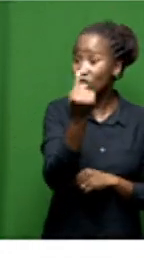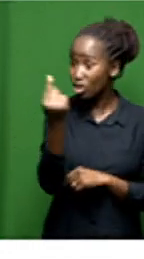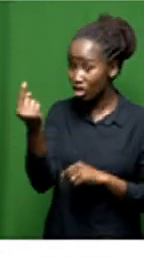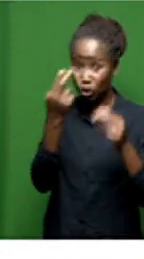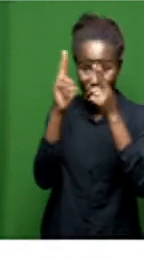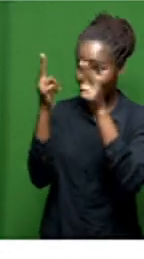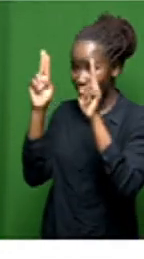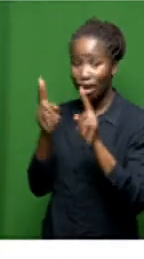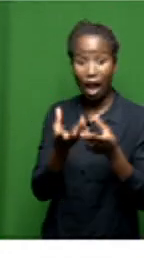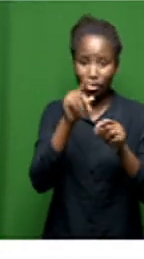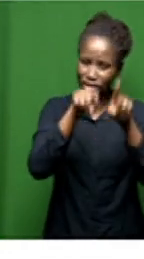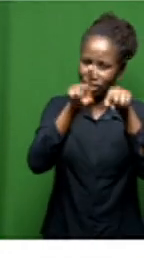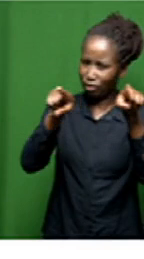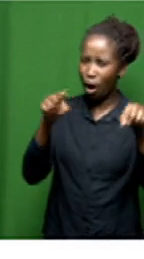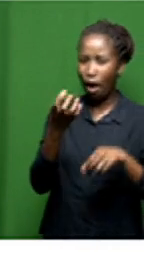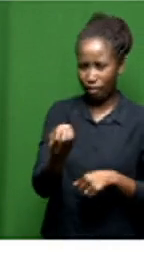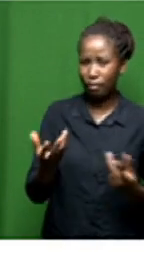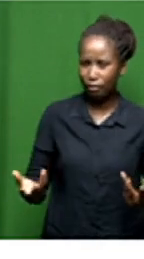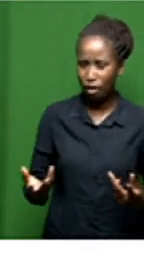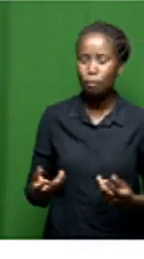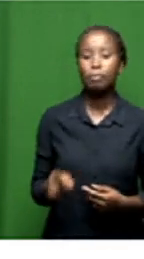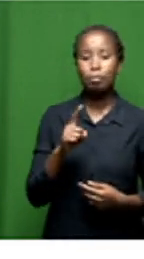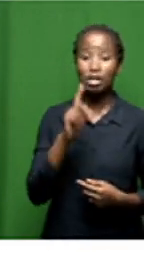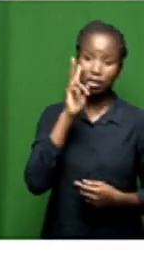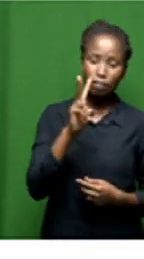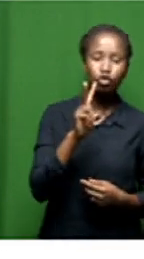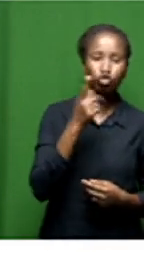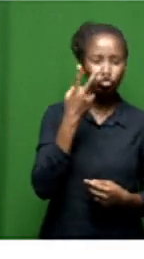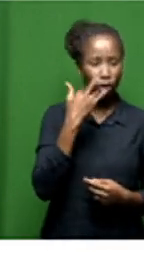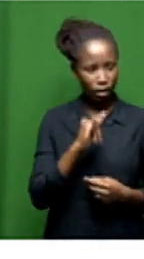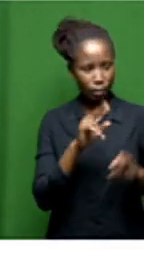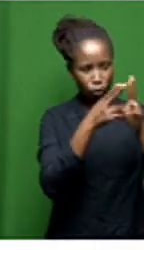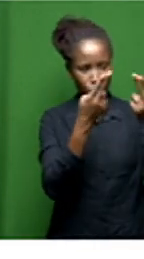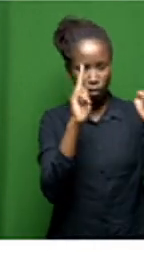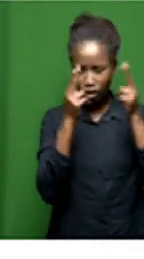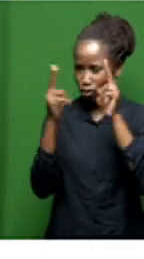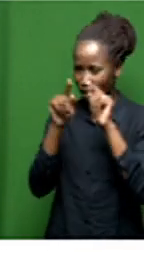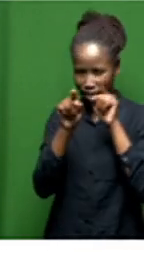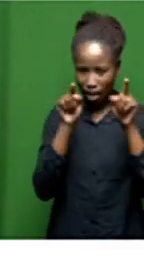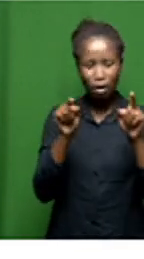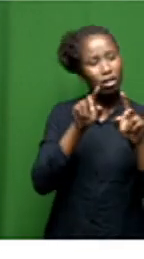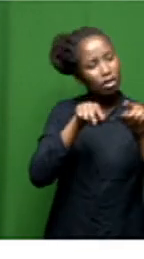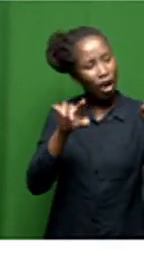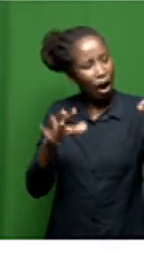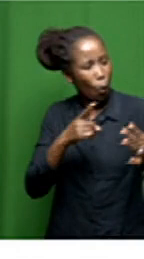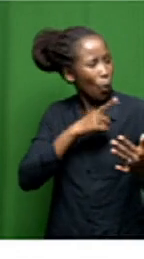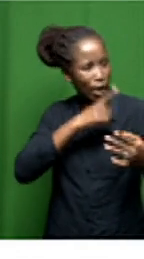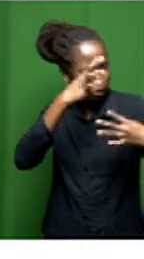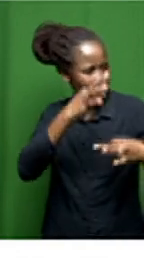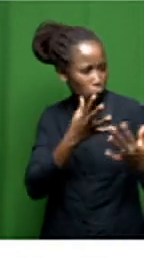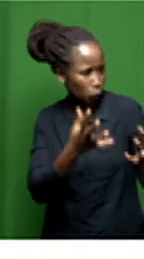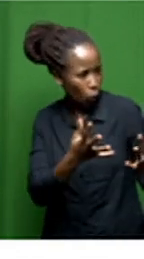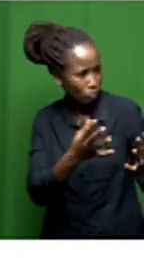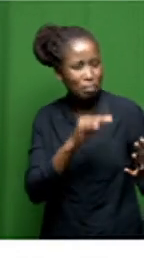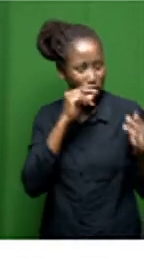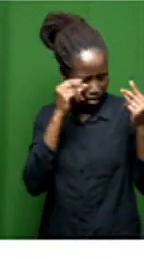at this moment. And each university has to look at its uniqueness of why it has to take a decision of that kind and how quickly it